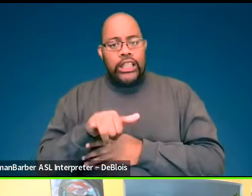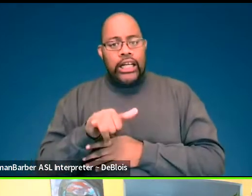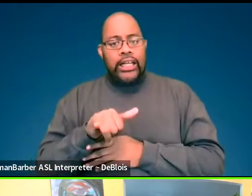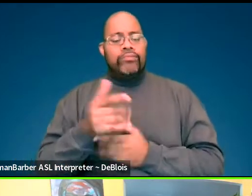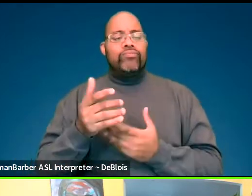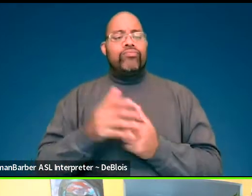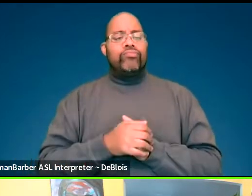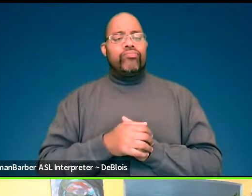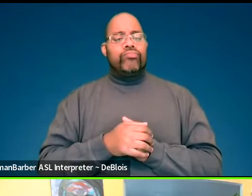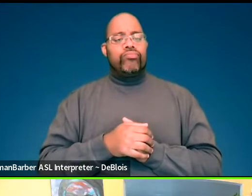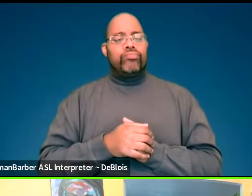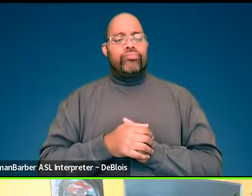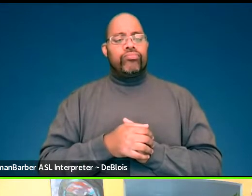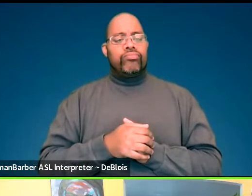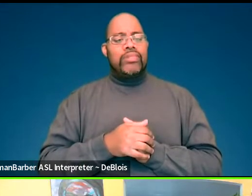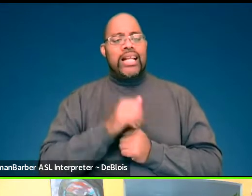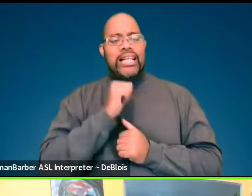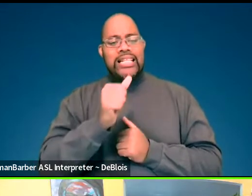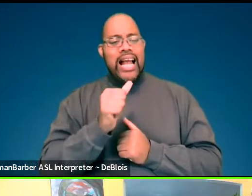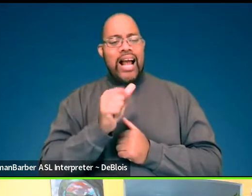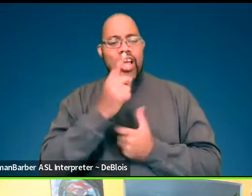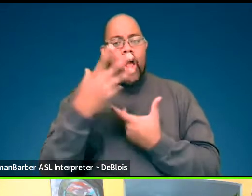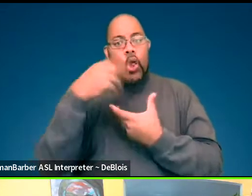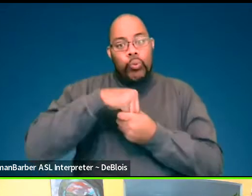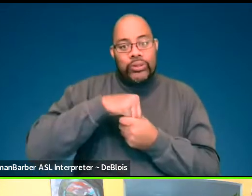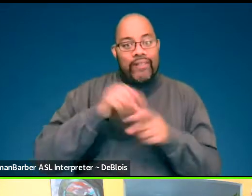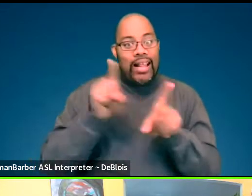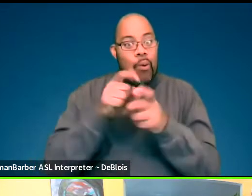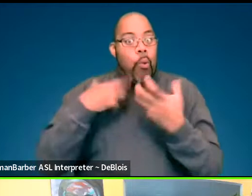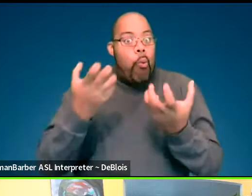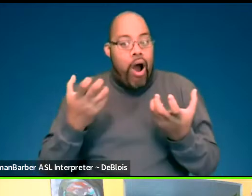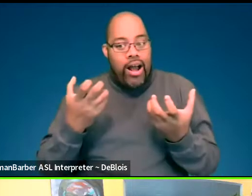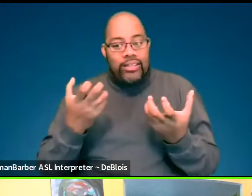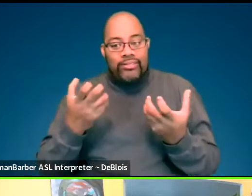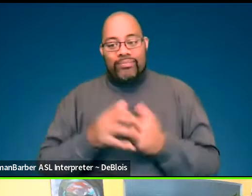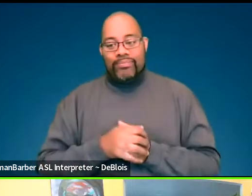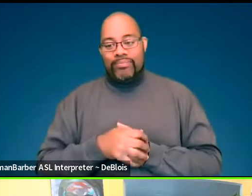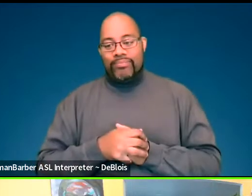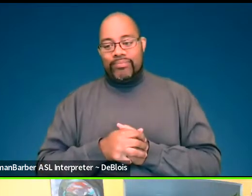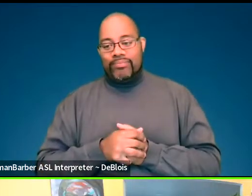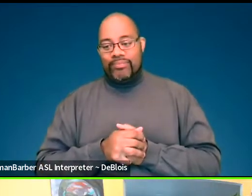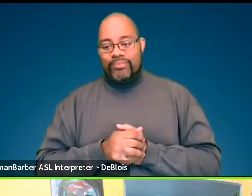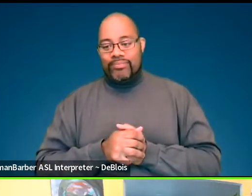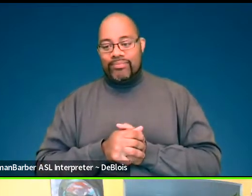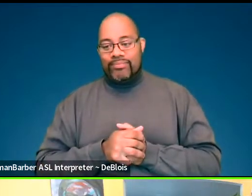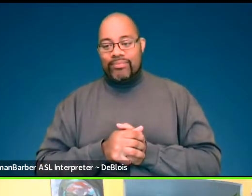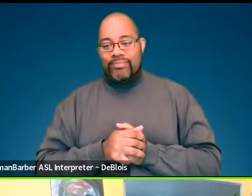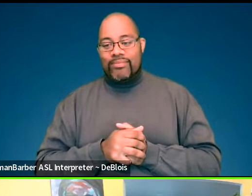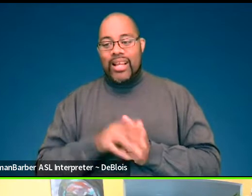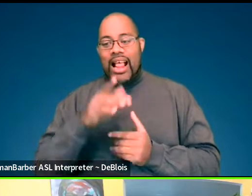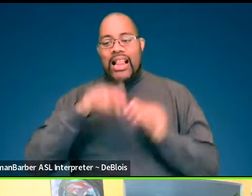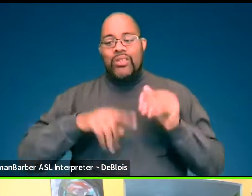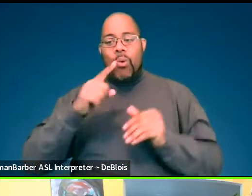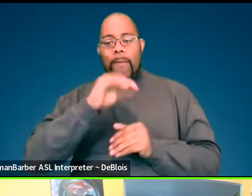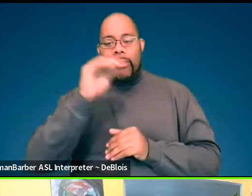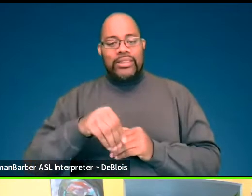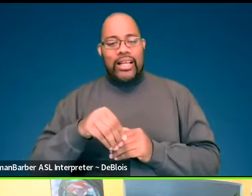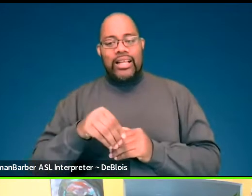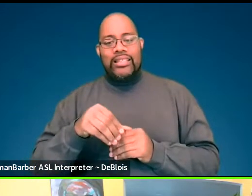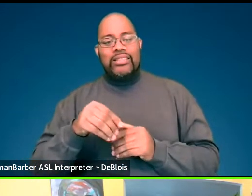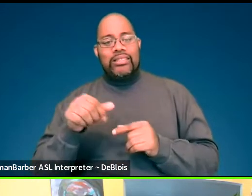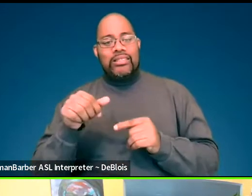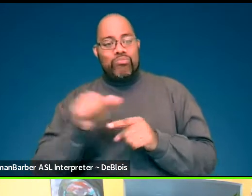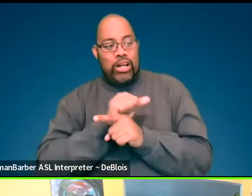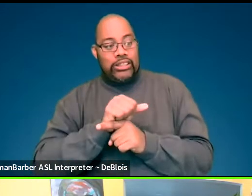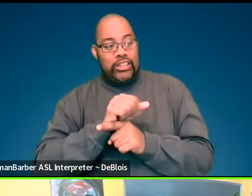so is not as inclusive as we would like it to be. And less than 1% of all practicing